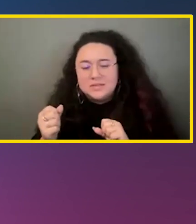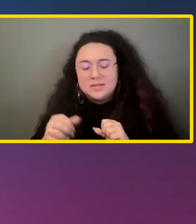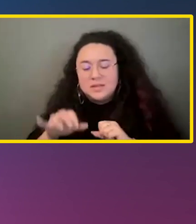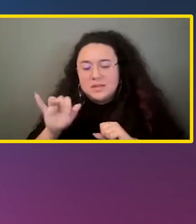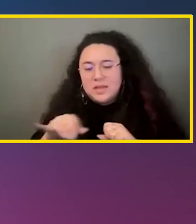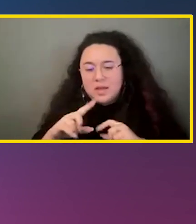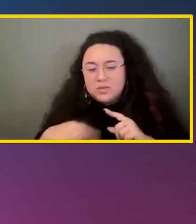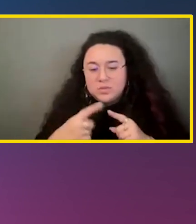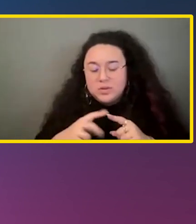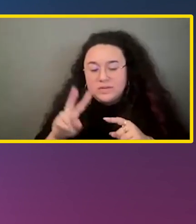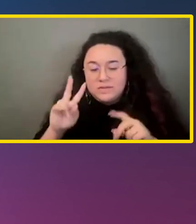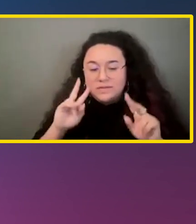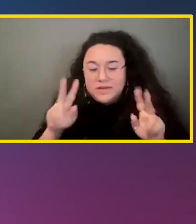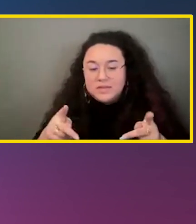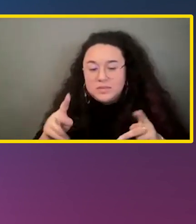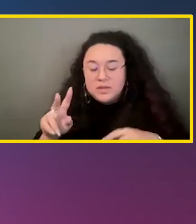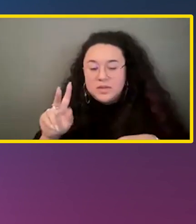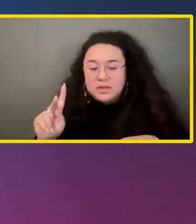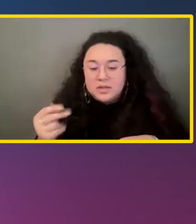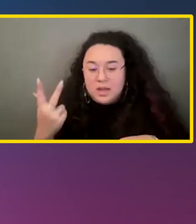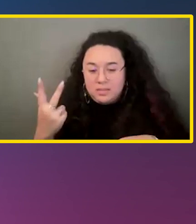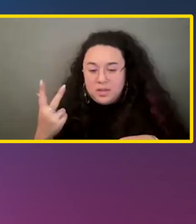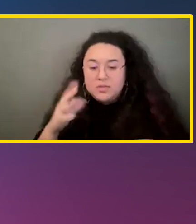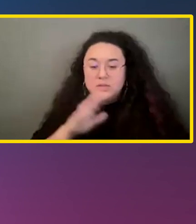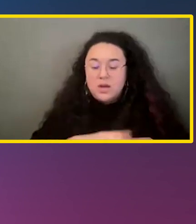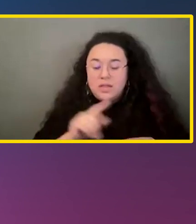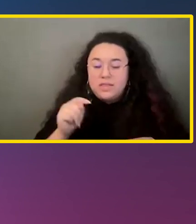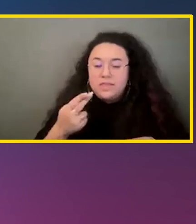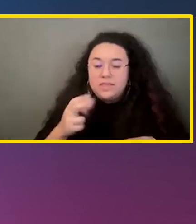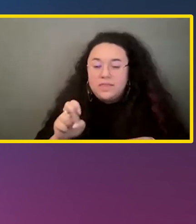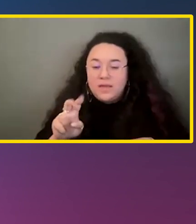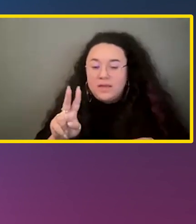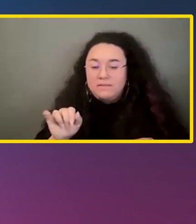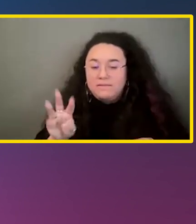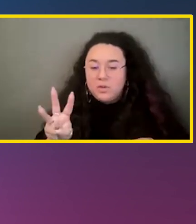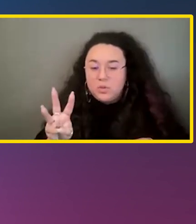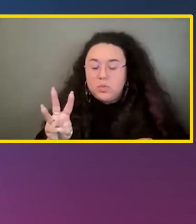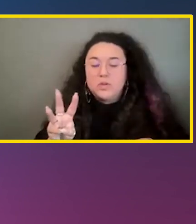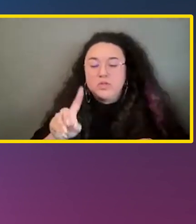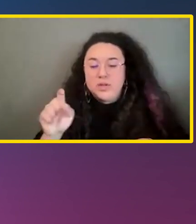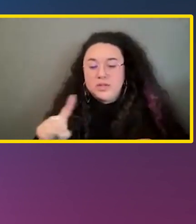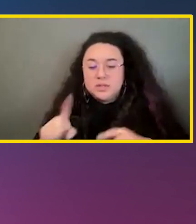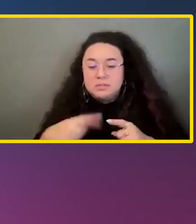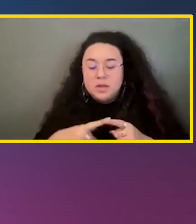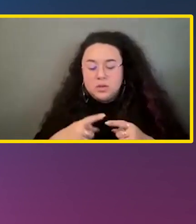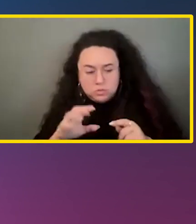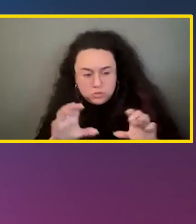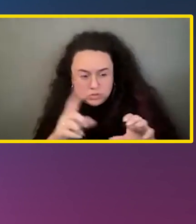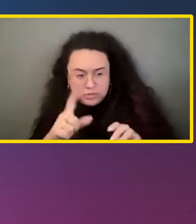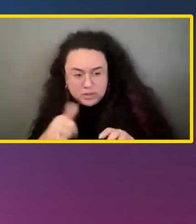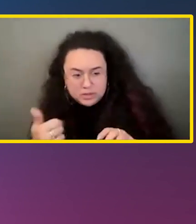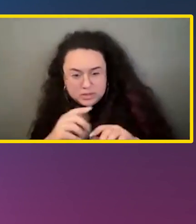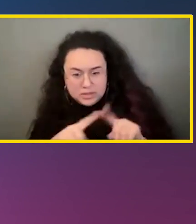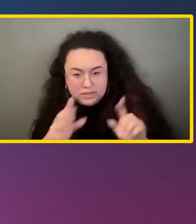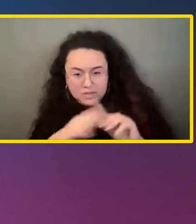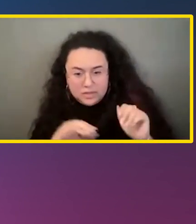when Vice President Kamala Harris was on The View, and she was asked about would she have done something different than Joe